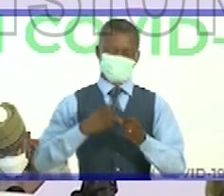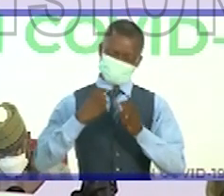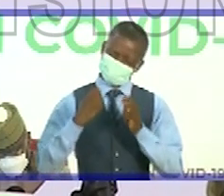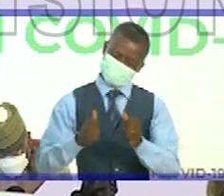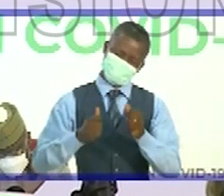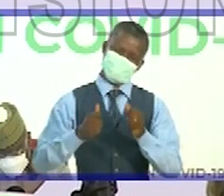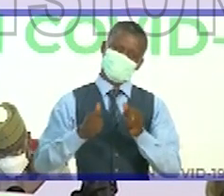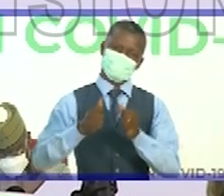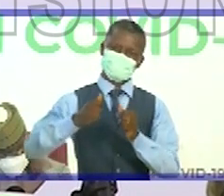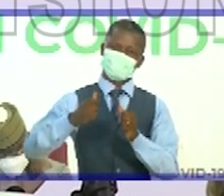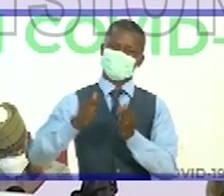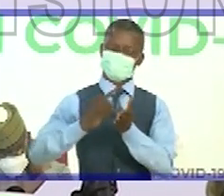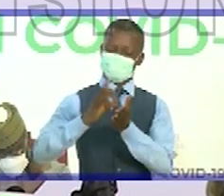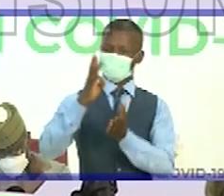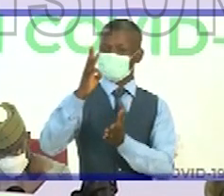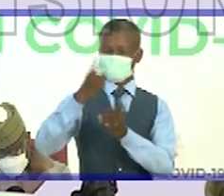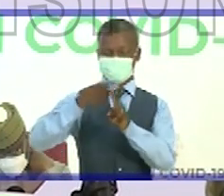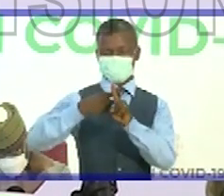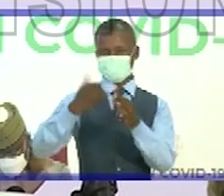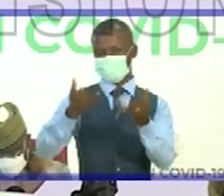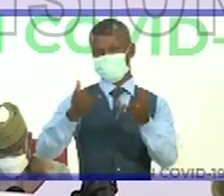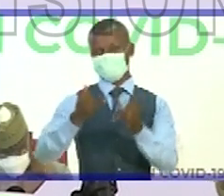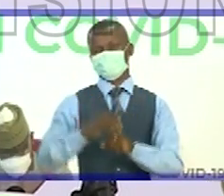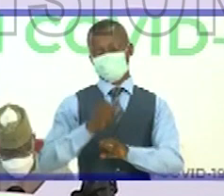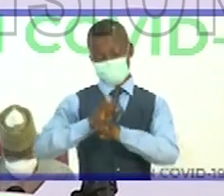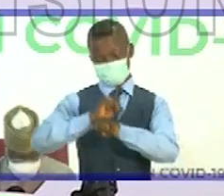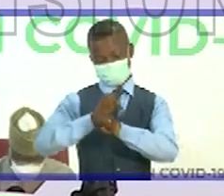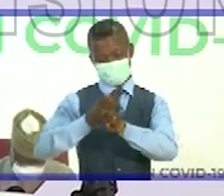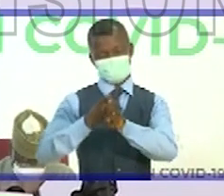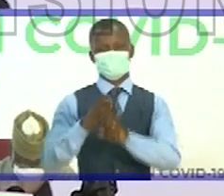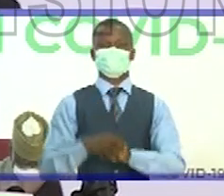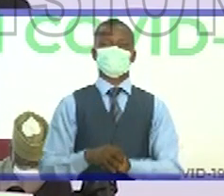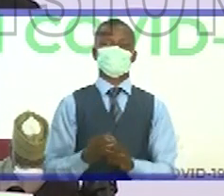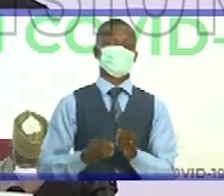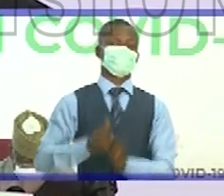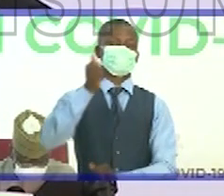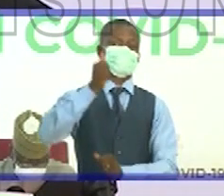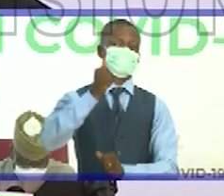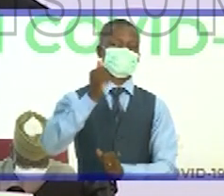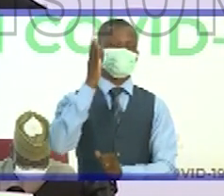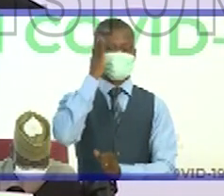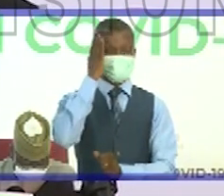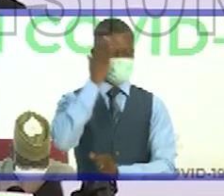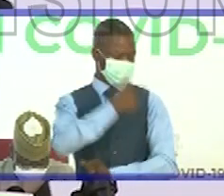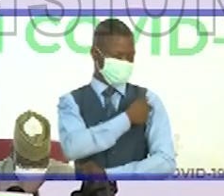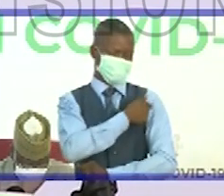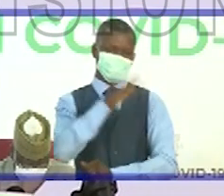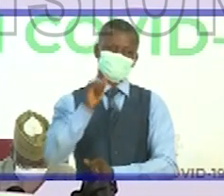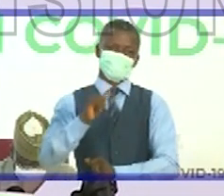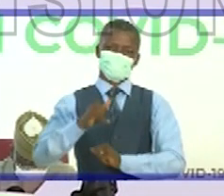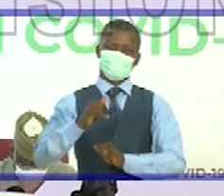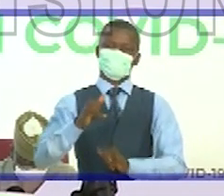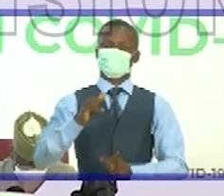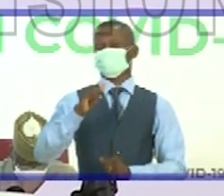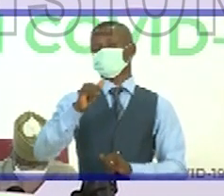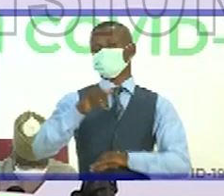months. The most recognized vaccine tracker by the London School of Hygiene and Tropical